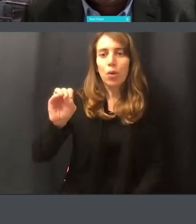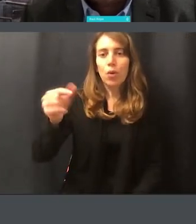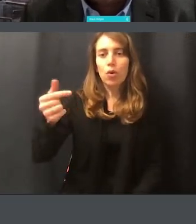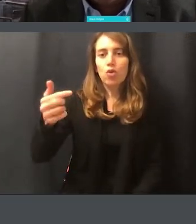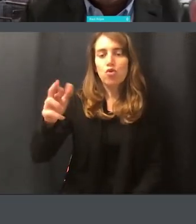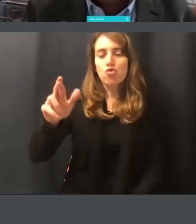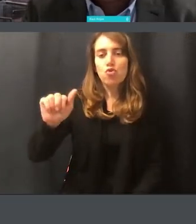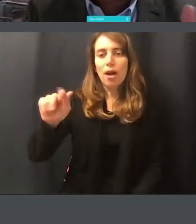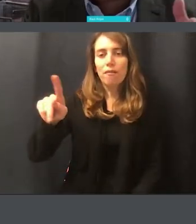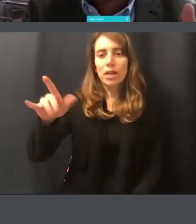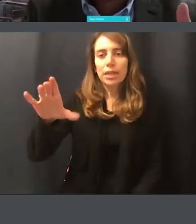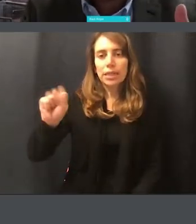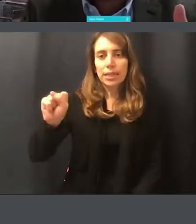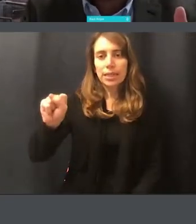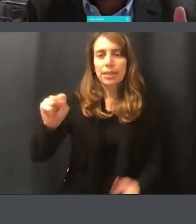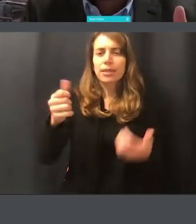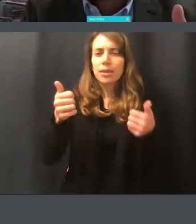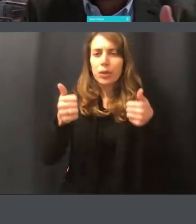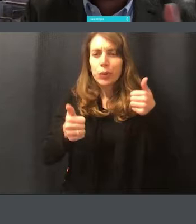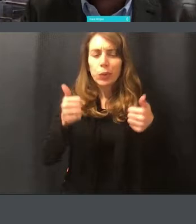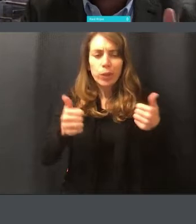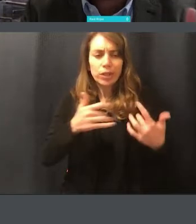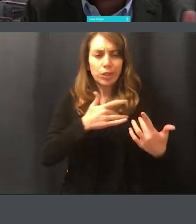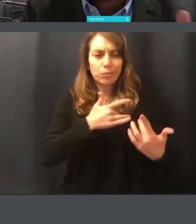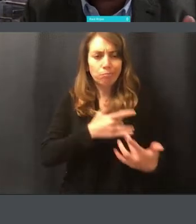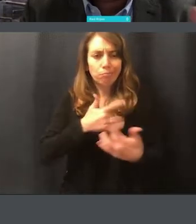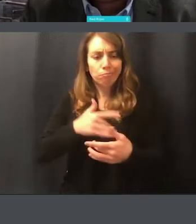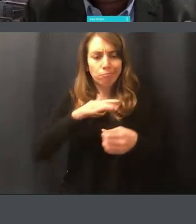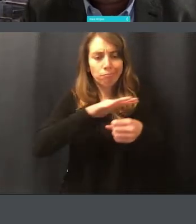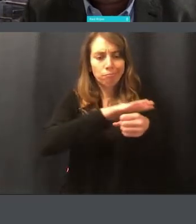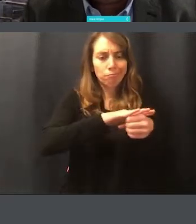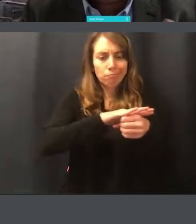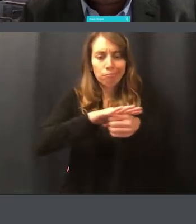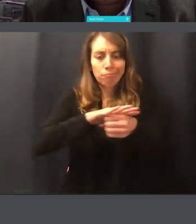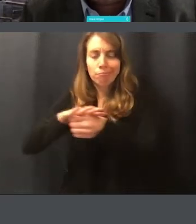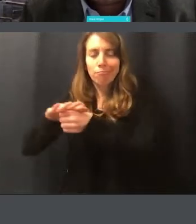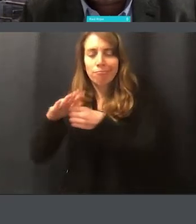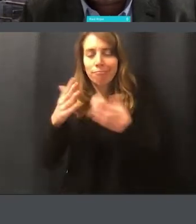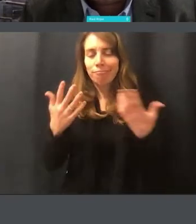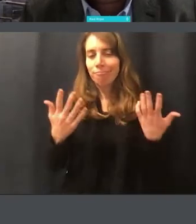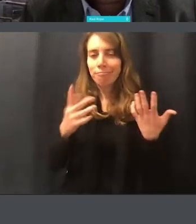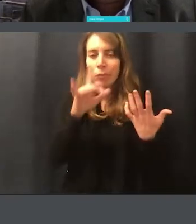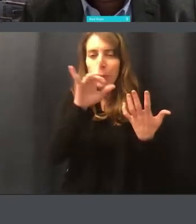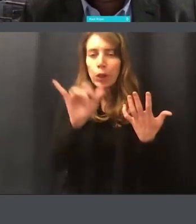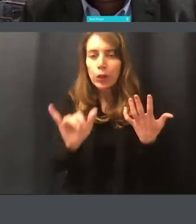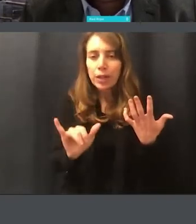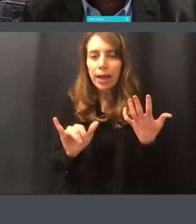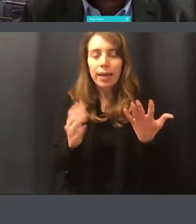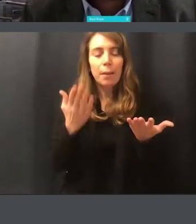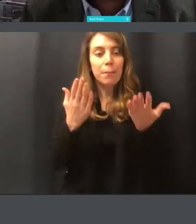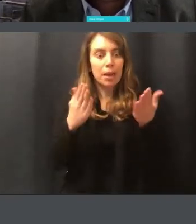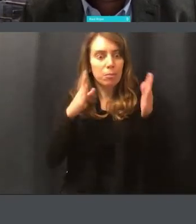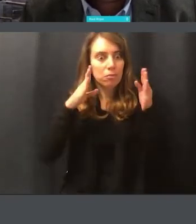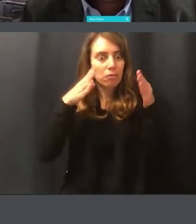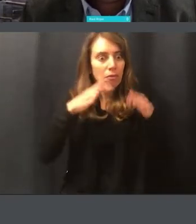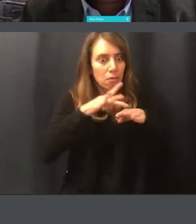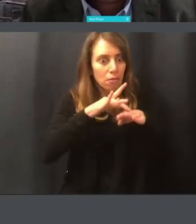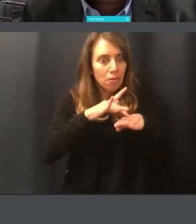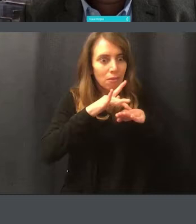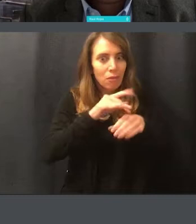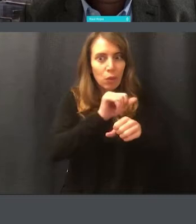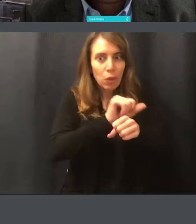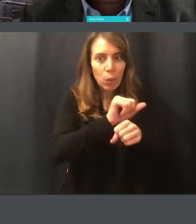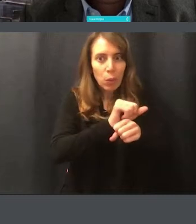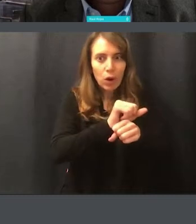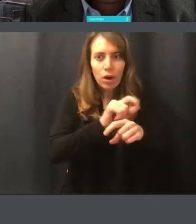we might get pretty kind of focused on kind of where we work and who we work with, and some of the demographic changes for